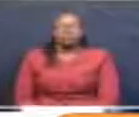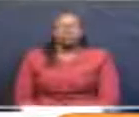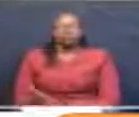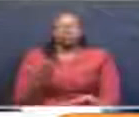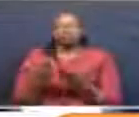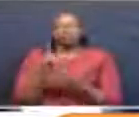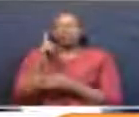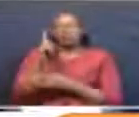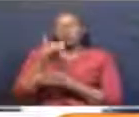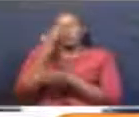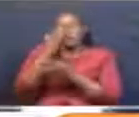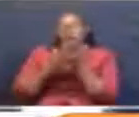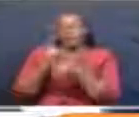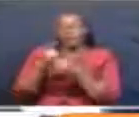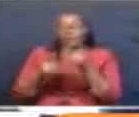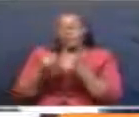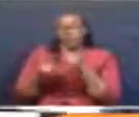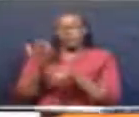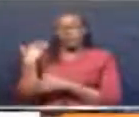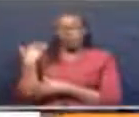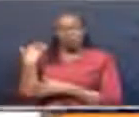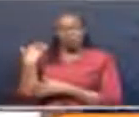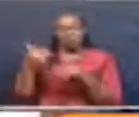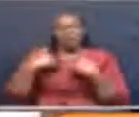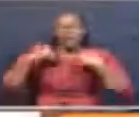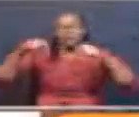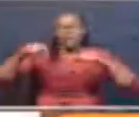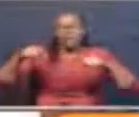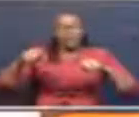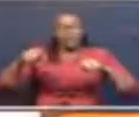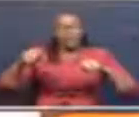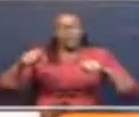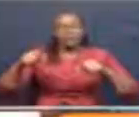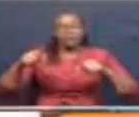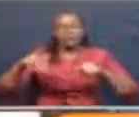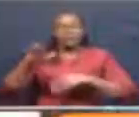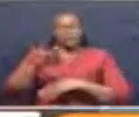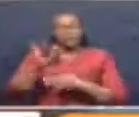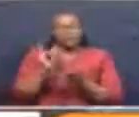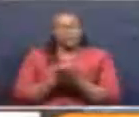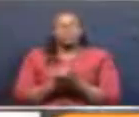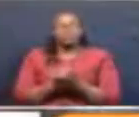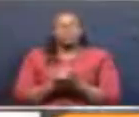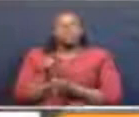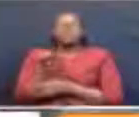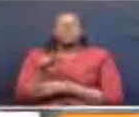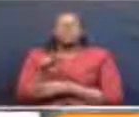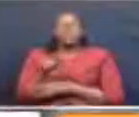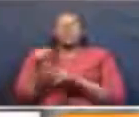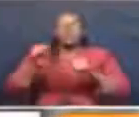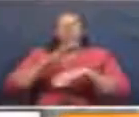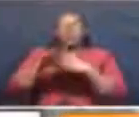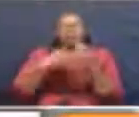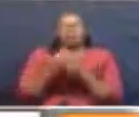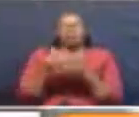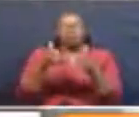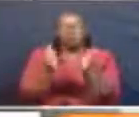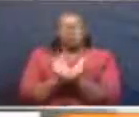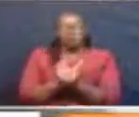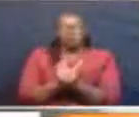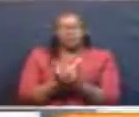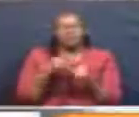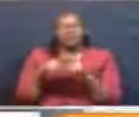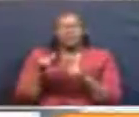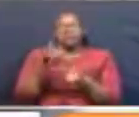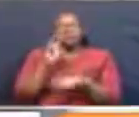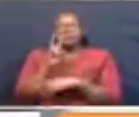or thereabout, there is an agreed space, a cut line that was agreed. And this was agreed by all the communities. And